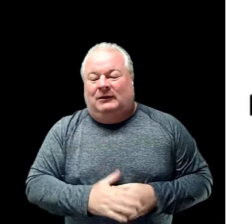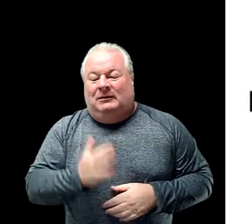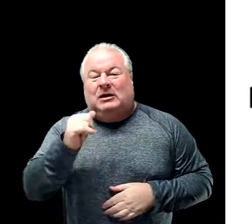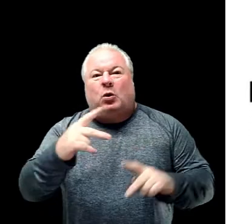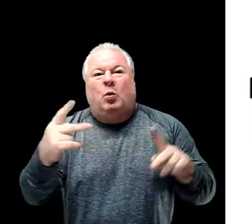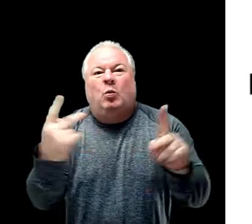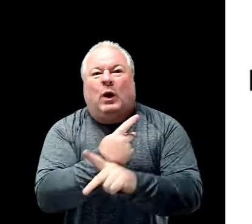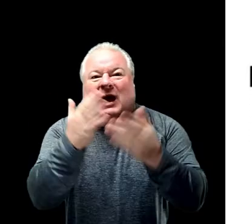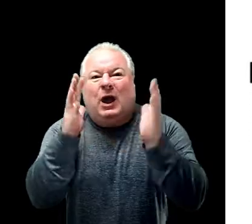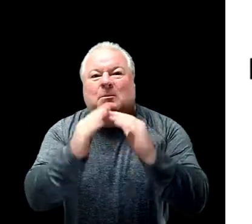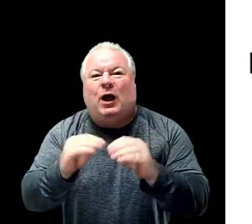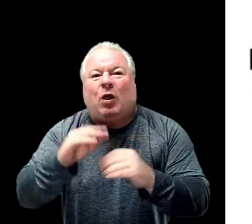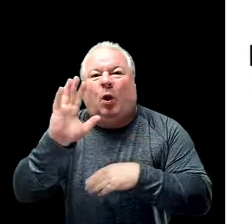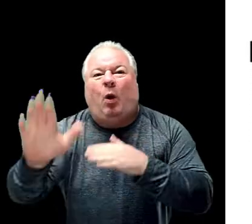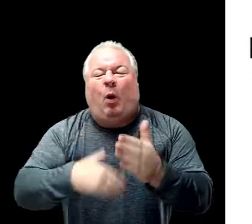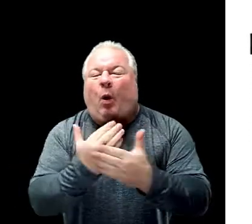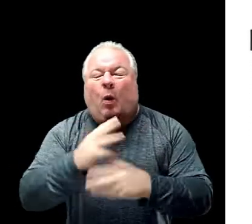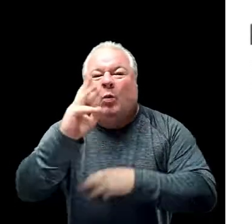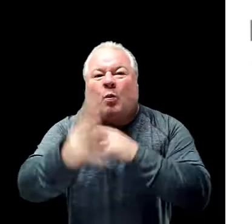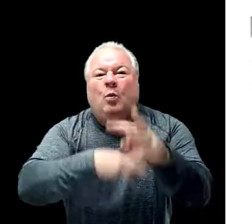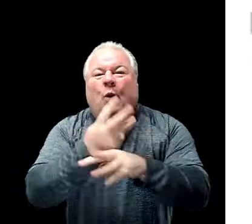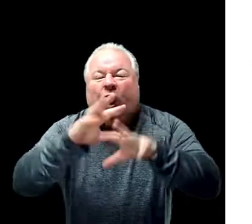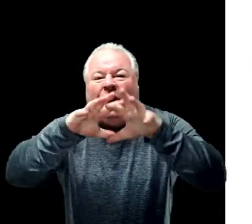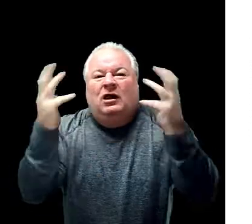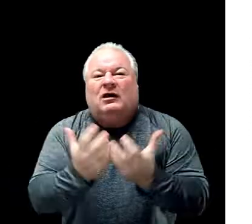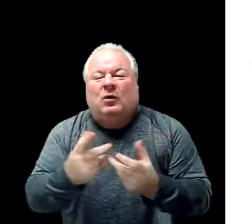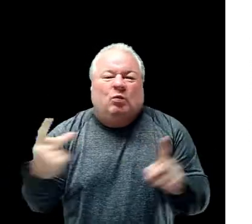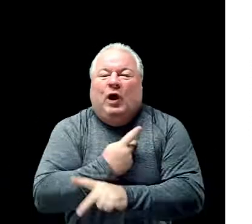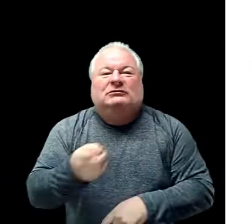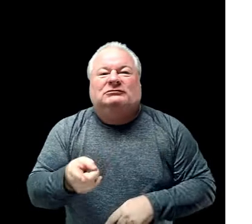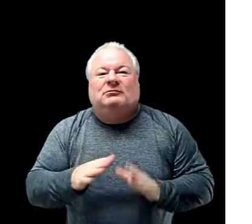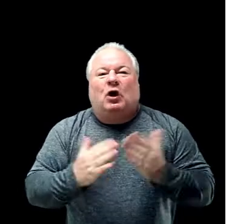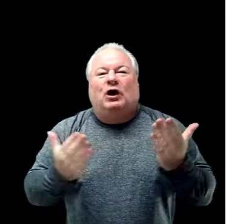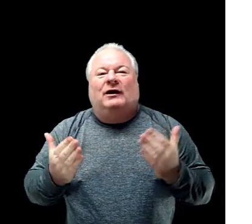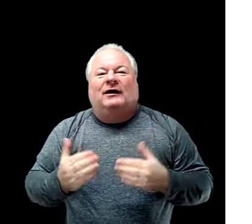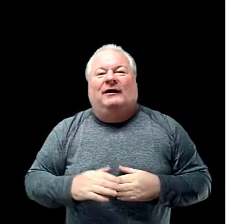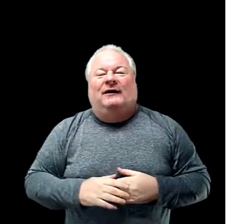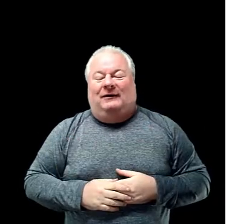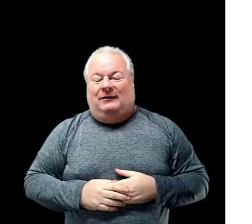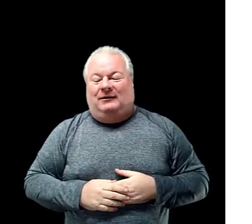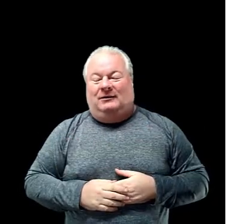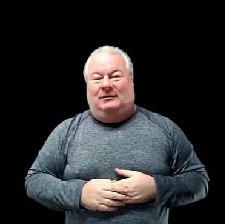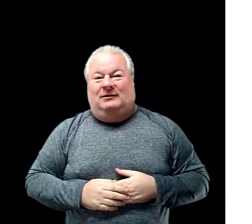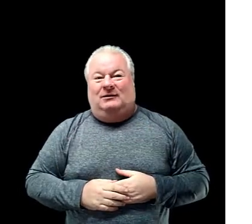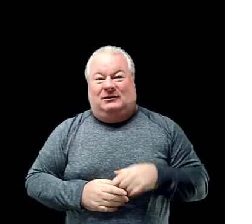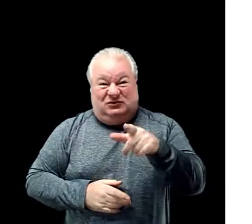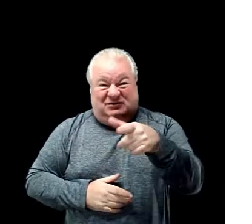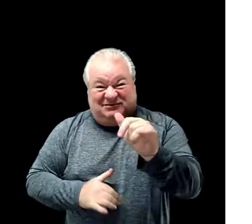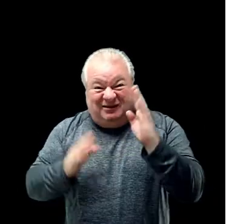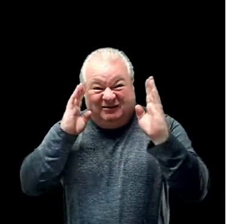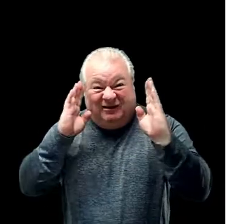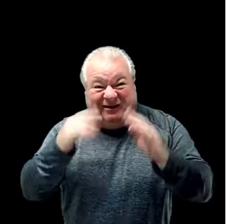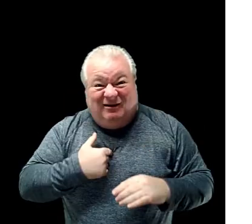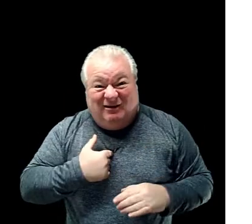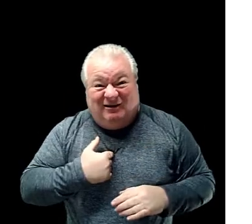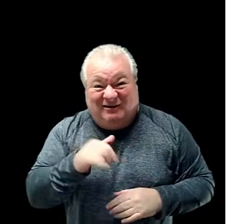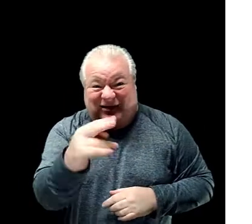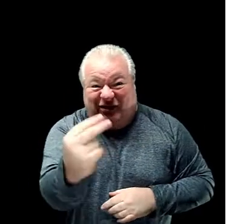Because it's the worst Halloween book in the whole entire world. And you're still here.